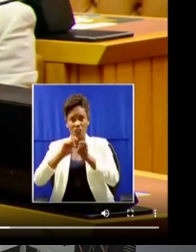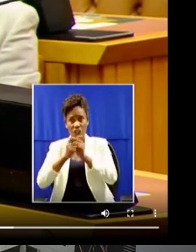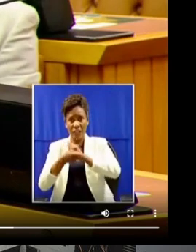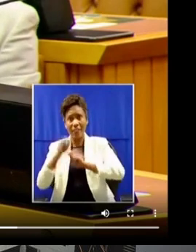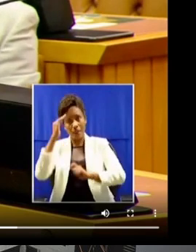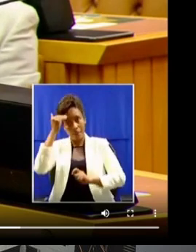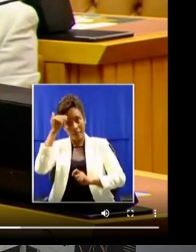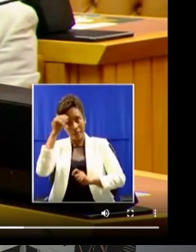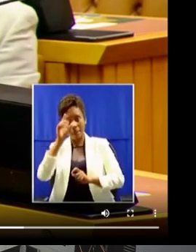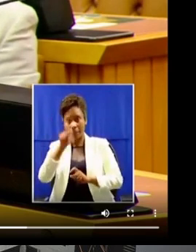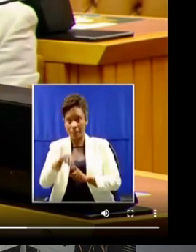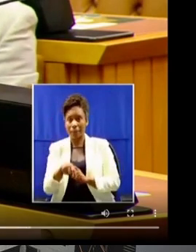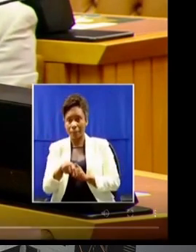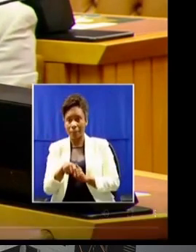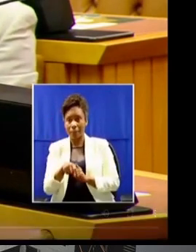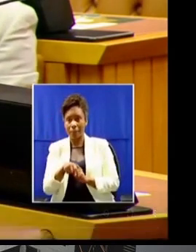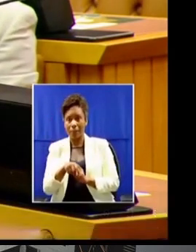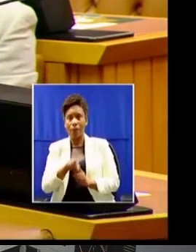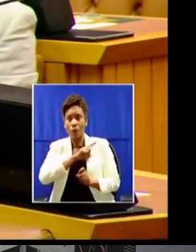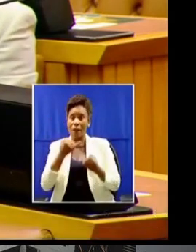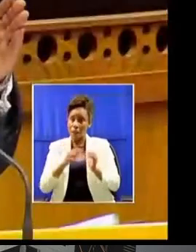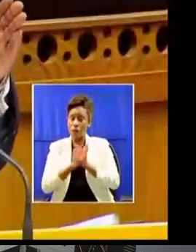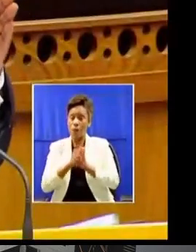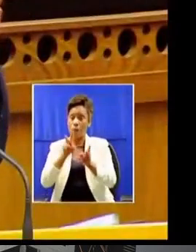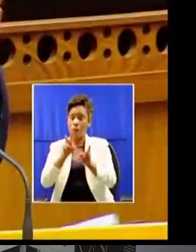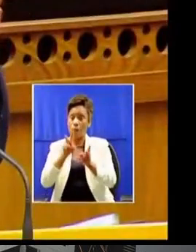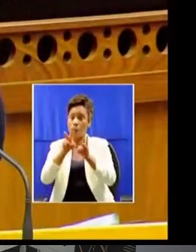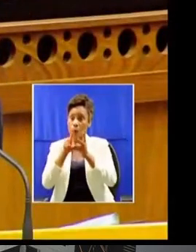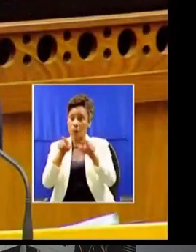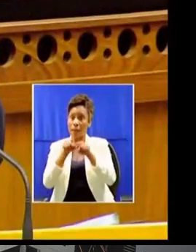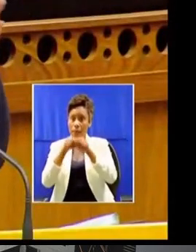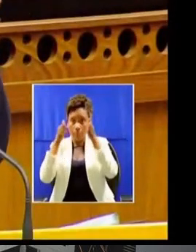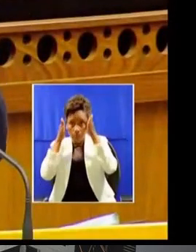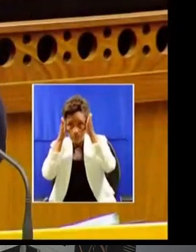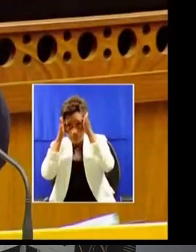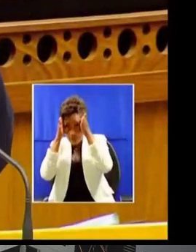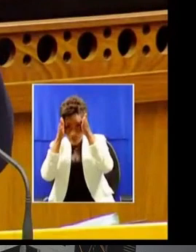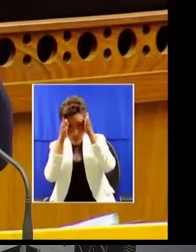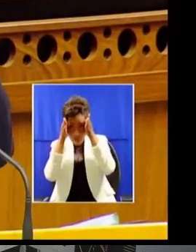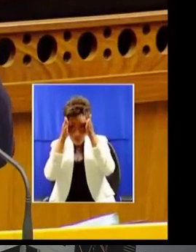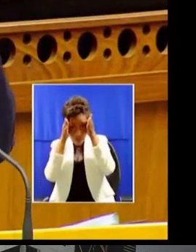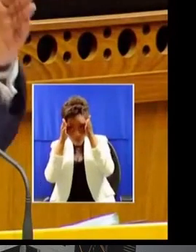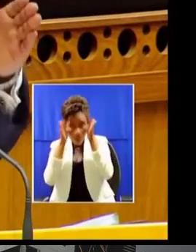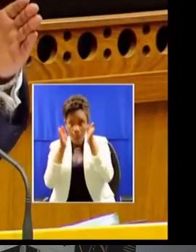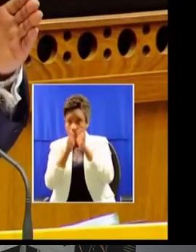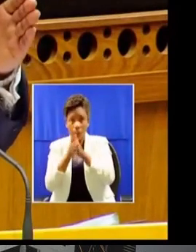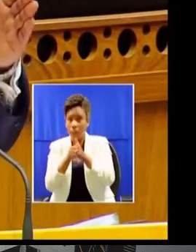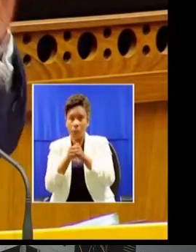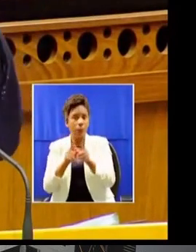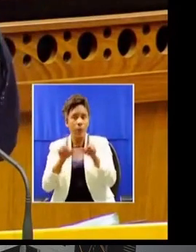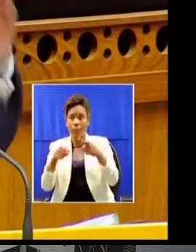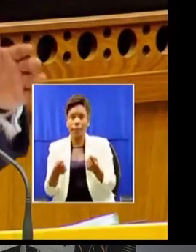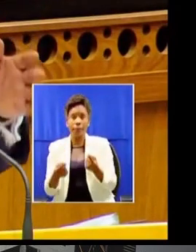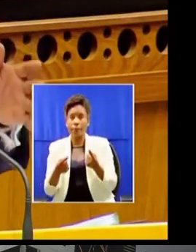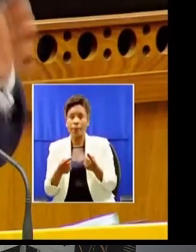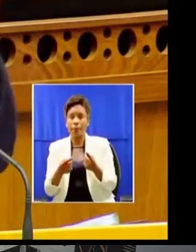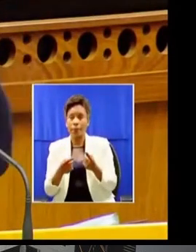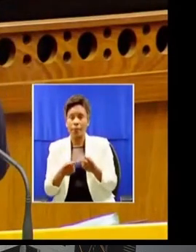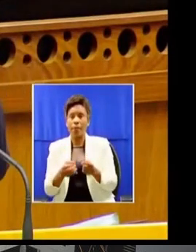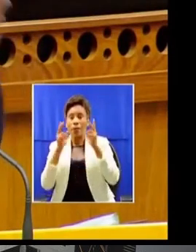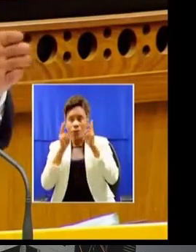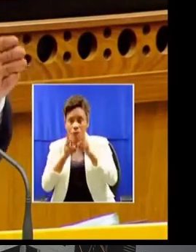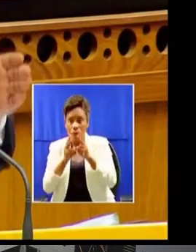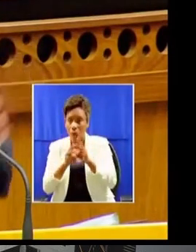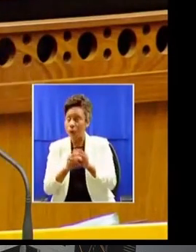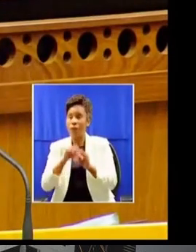We call an ukhlaphi approach. Irrespective of the situation, you just keep moving. Even when there's a flood in front of you,